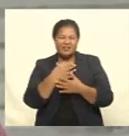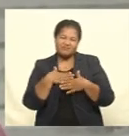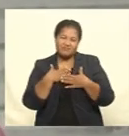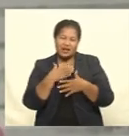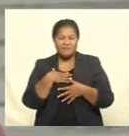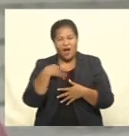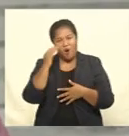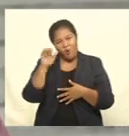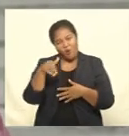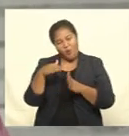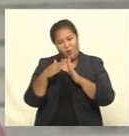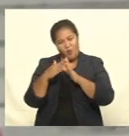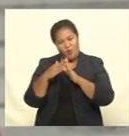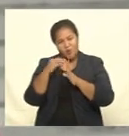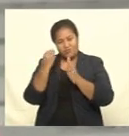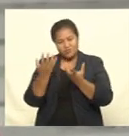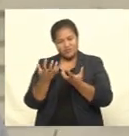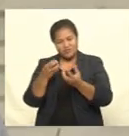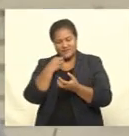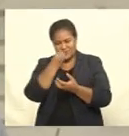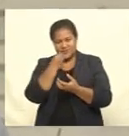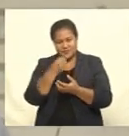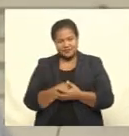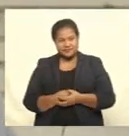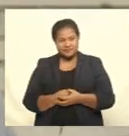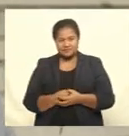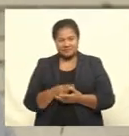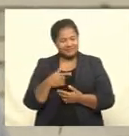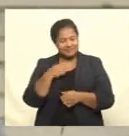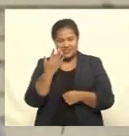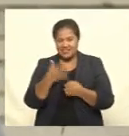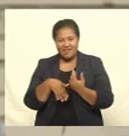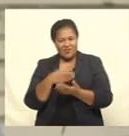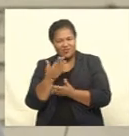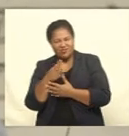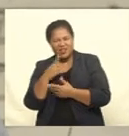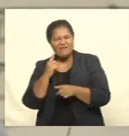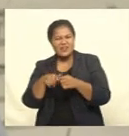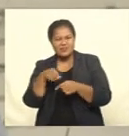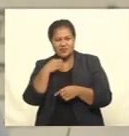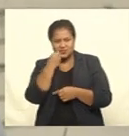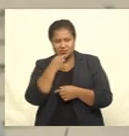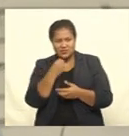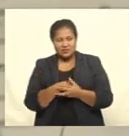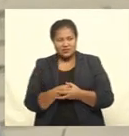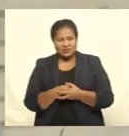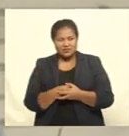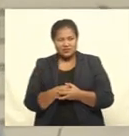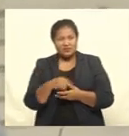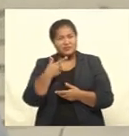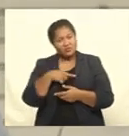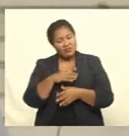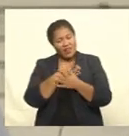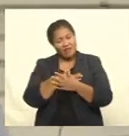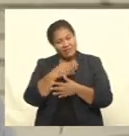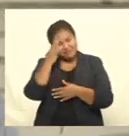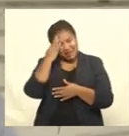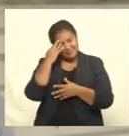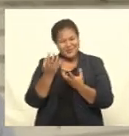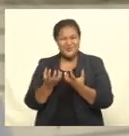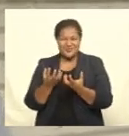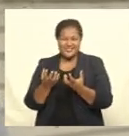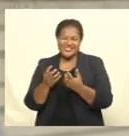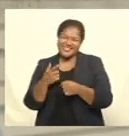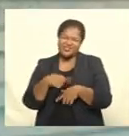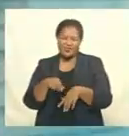food from own cooking. I don't rely on fast food because I love my mom's food and therefore I